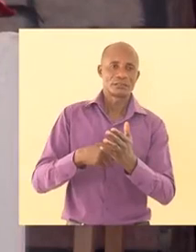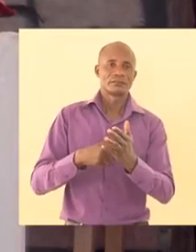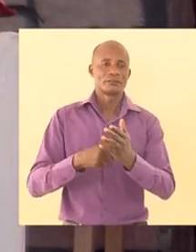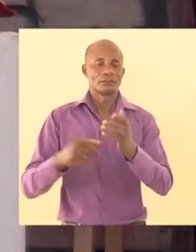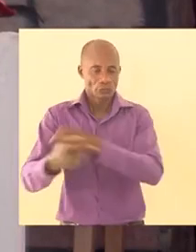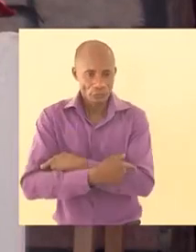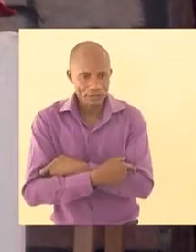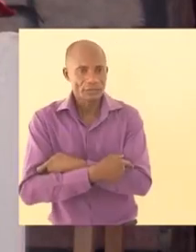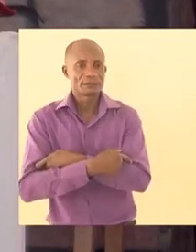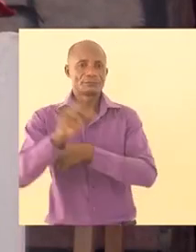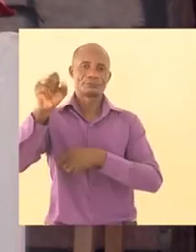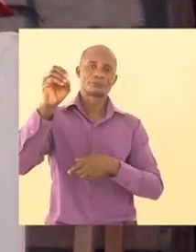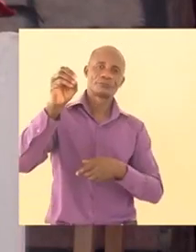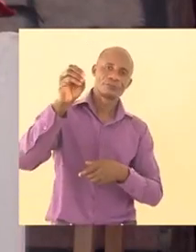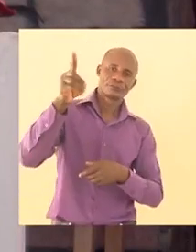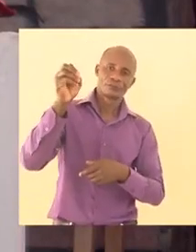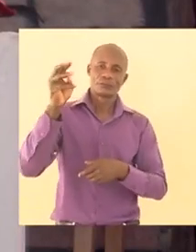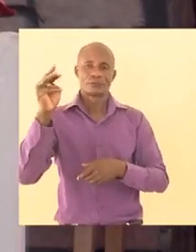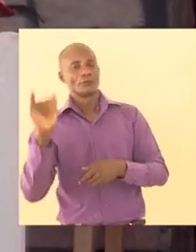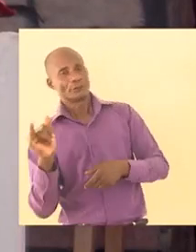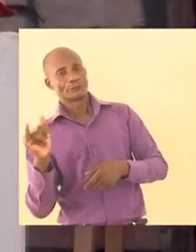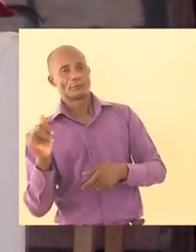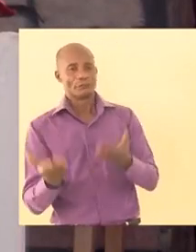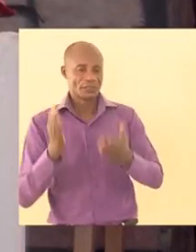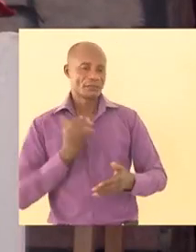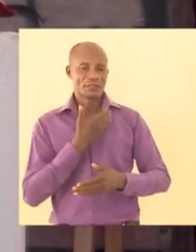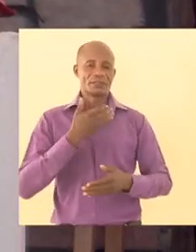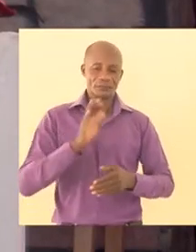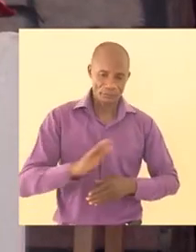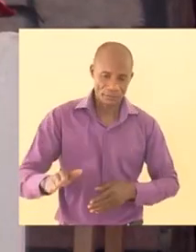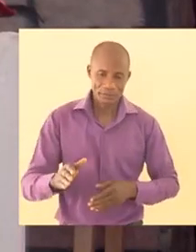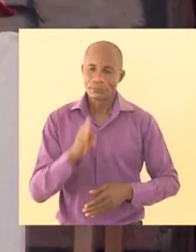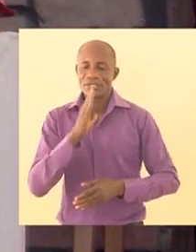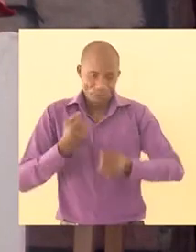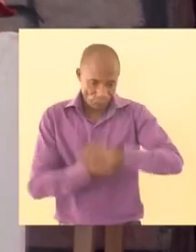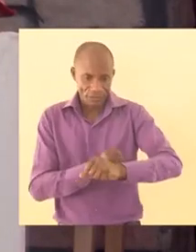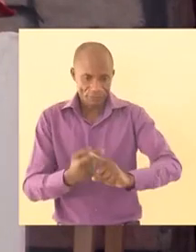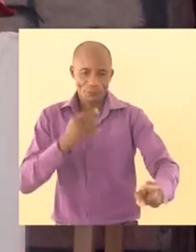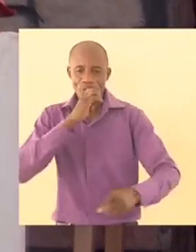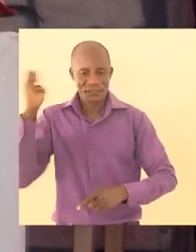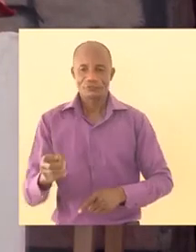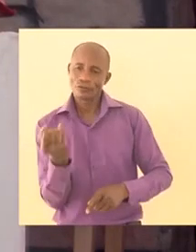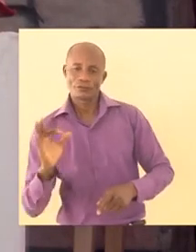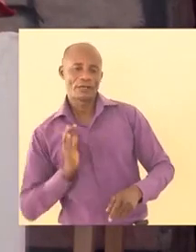ravages of today's sodomy. May our children be protected from the